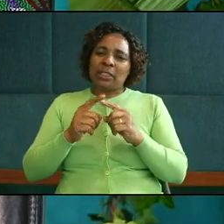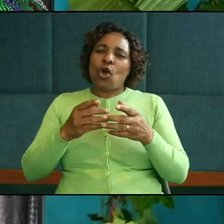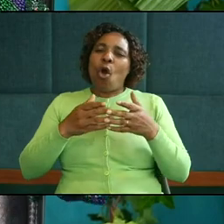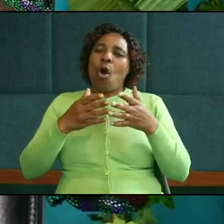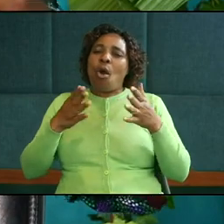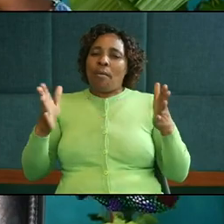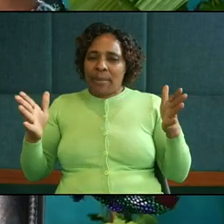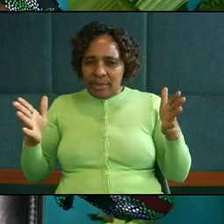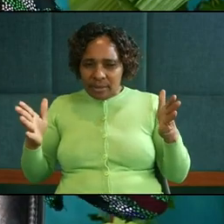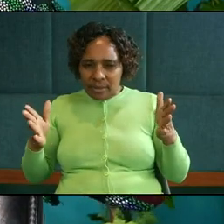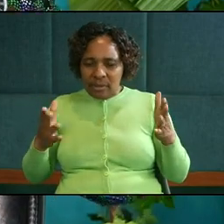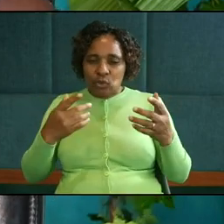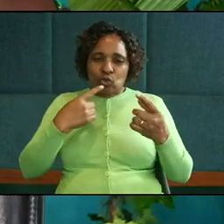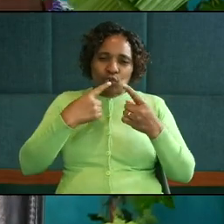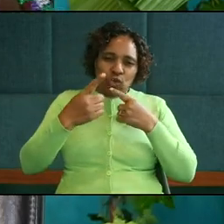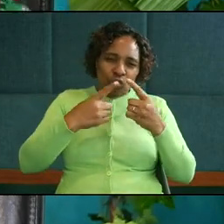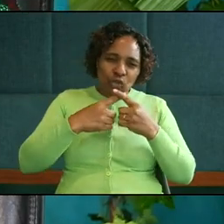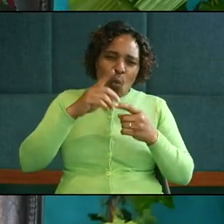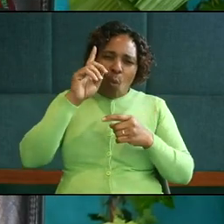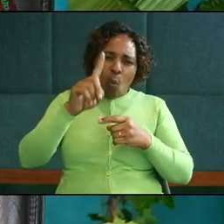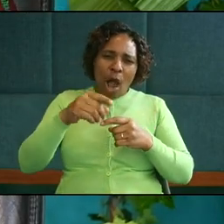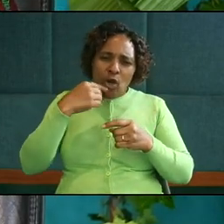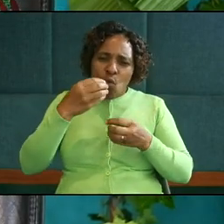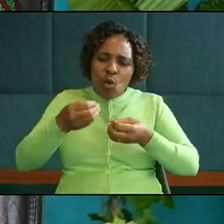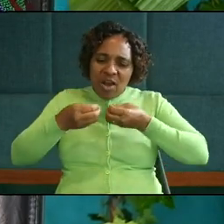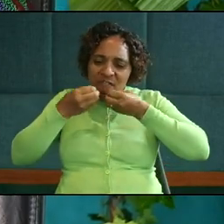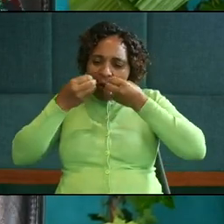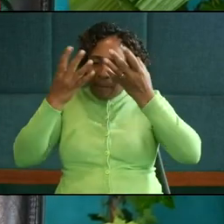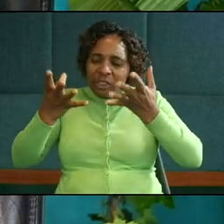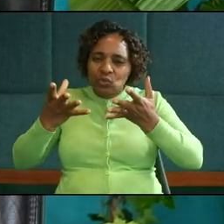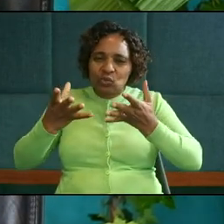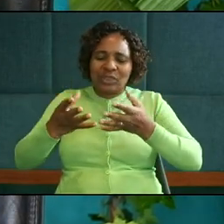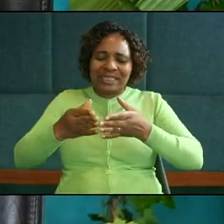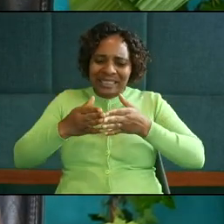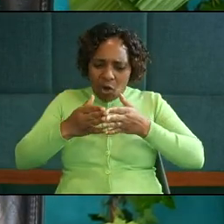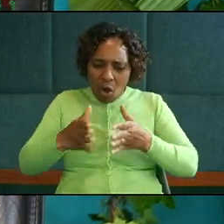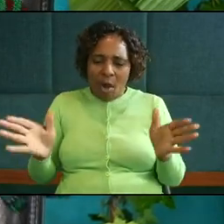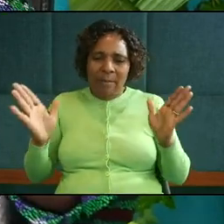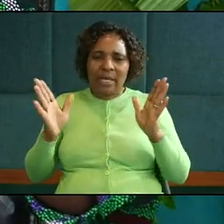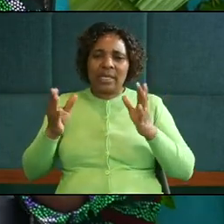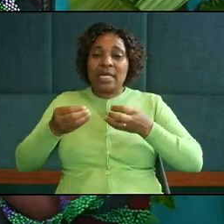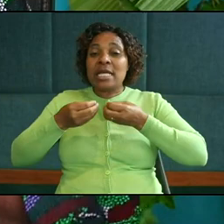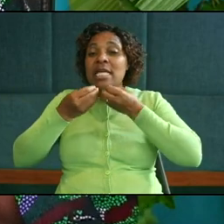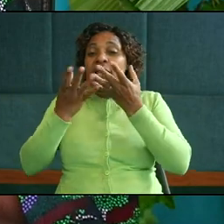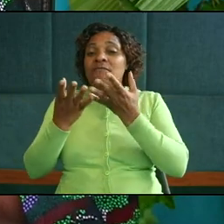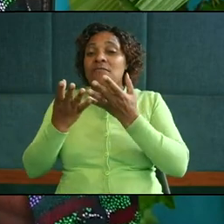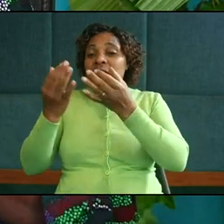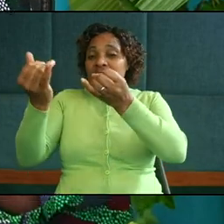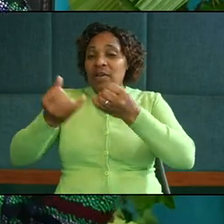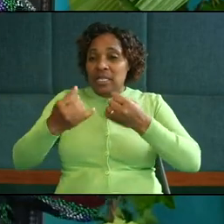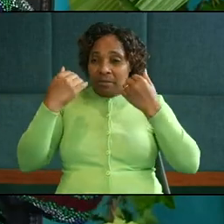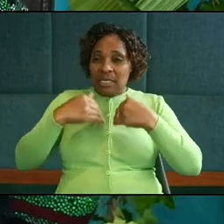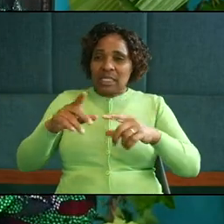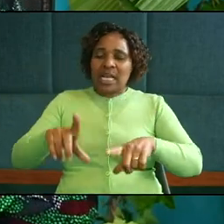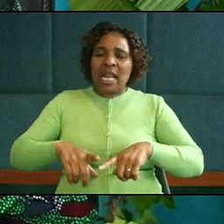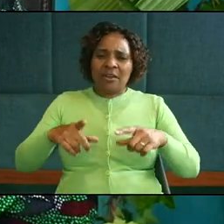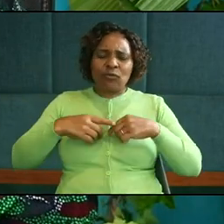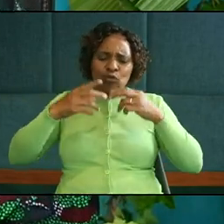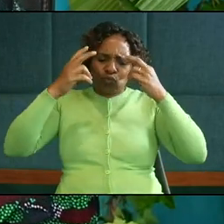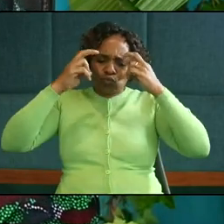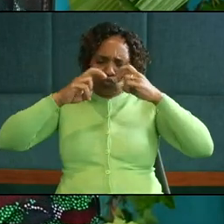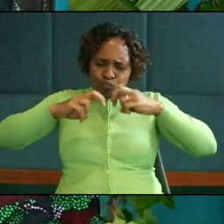to someone, when you're the one who divulges the information, you invite the person into your life to see